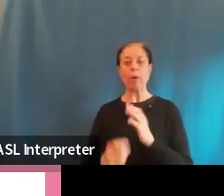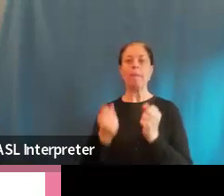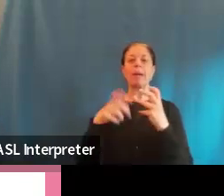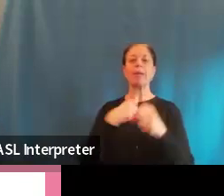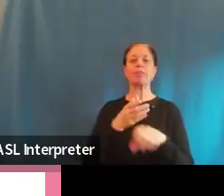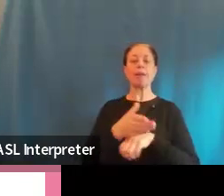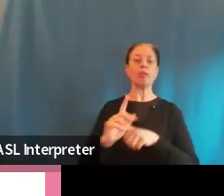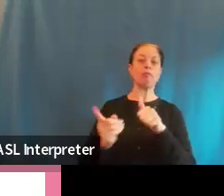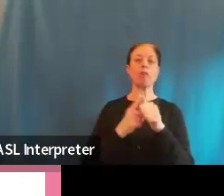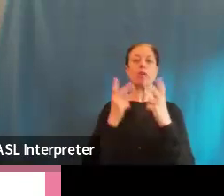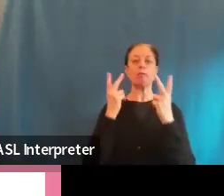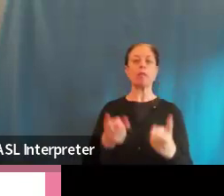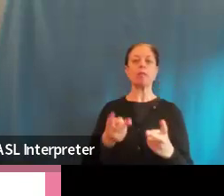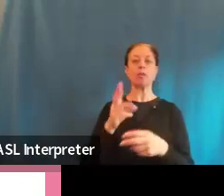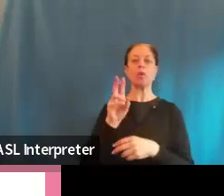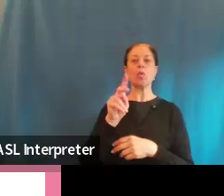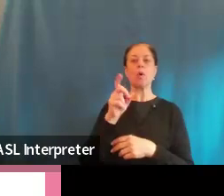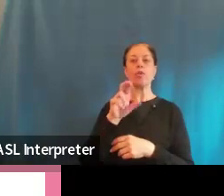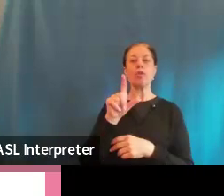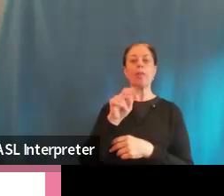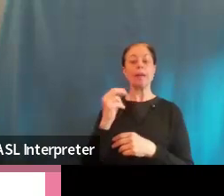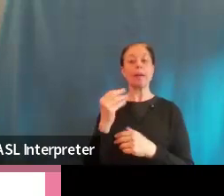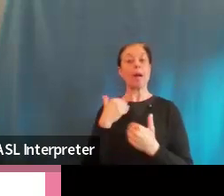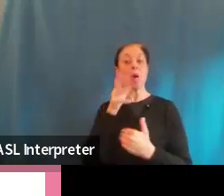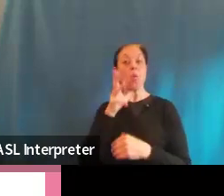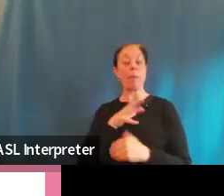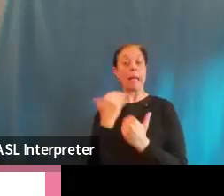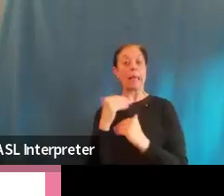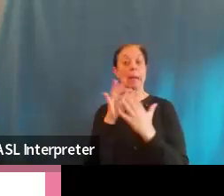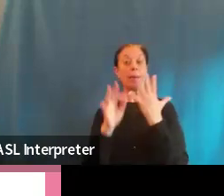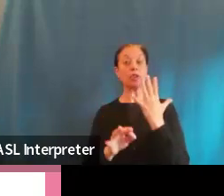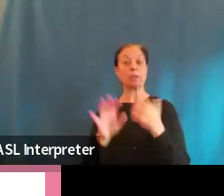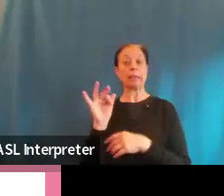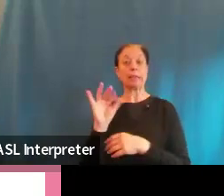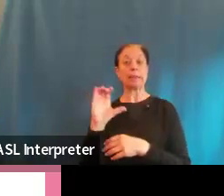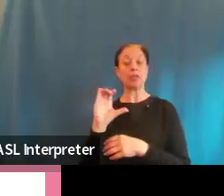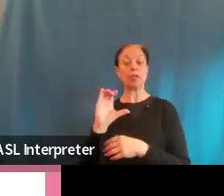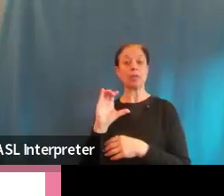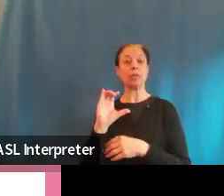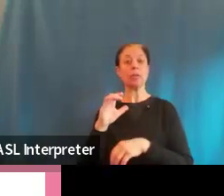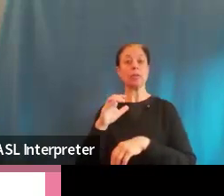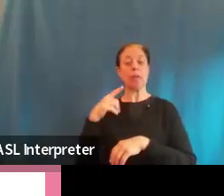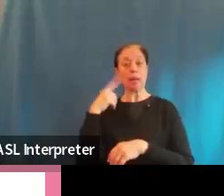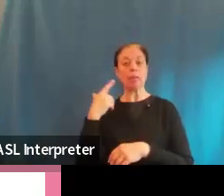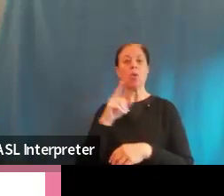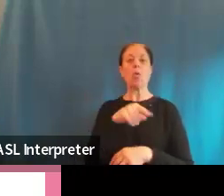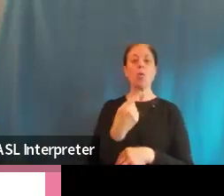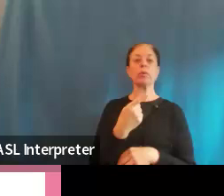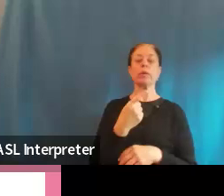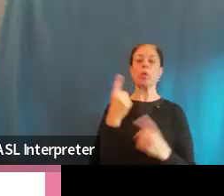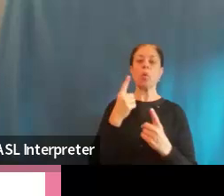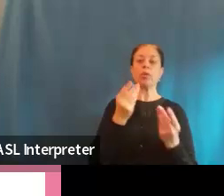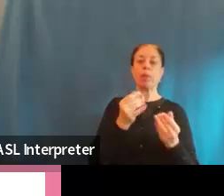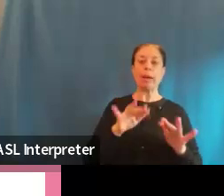to Wonderland. As a young woman with limited options in 19th century London, only Wonderland can grant Alice the freedom